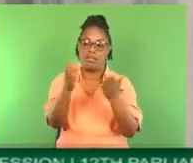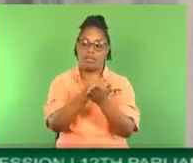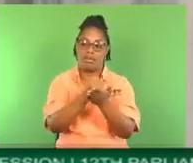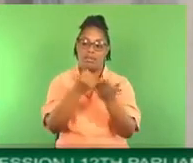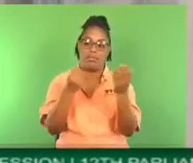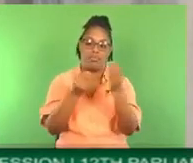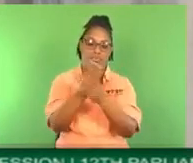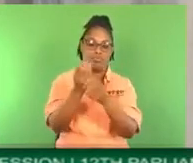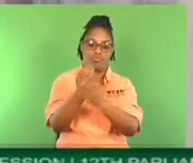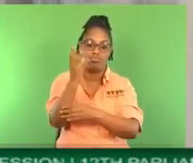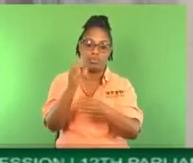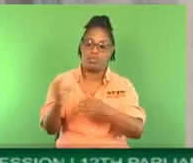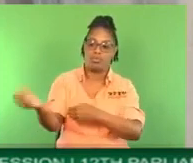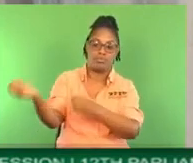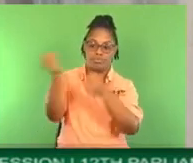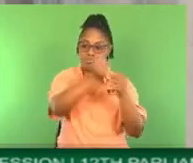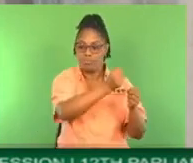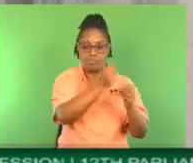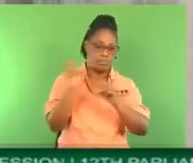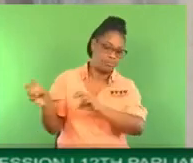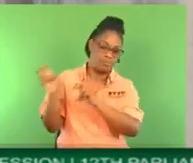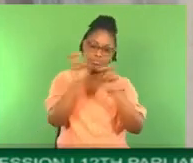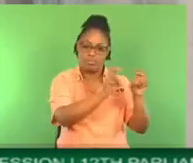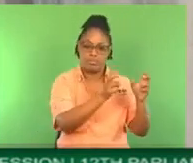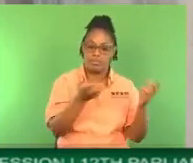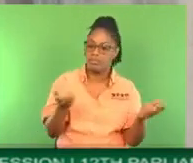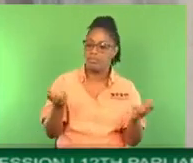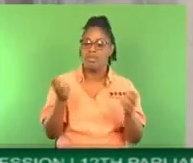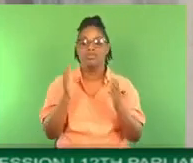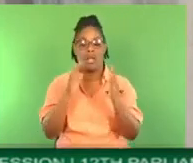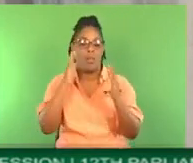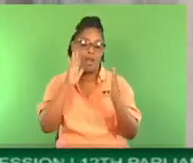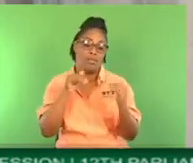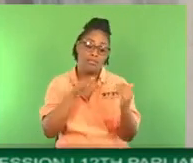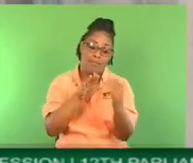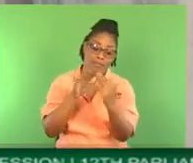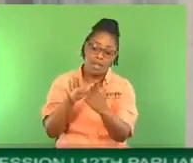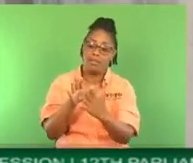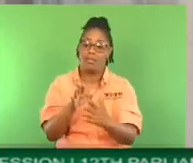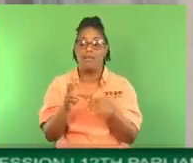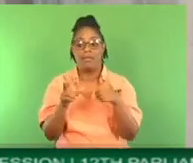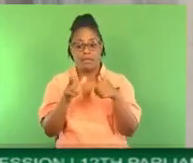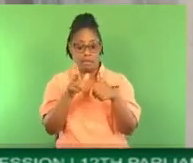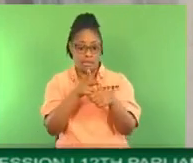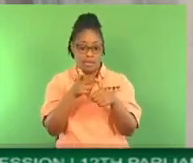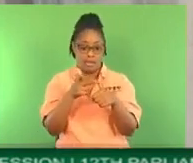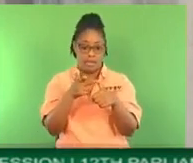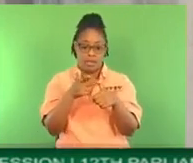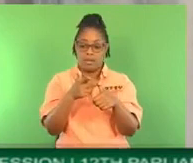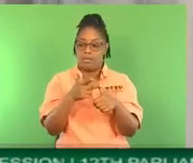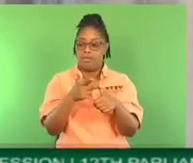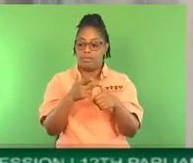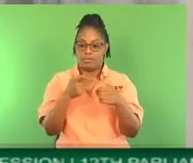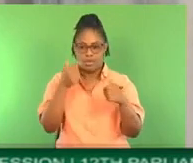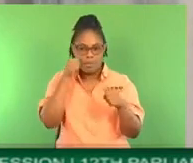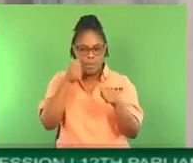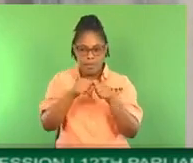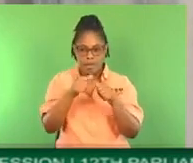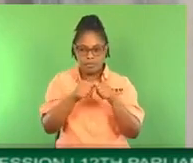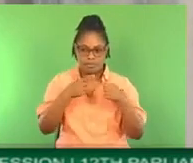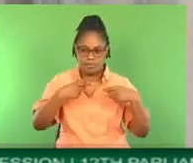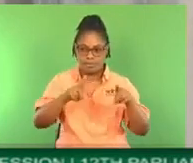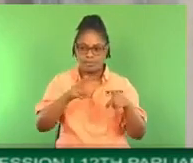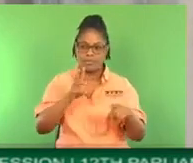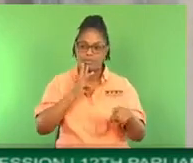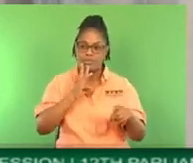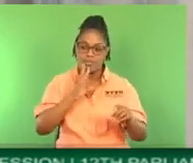challenge throughout the constituency. Thirdly, you must remember during the floods, we have